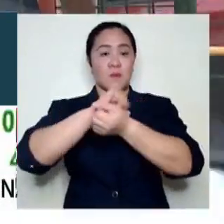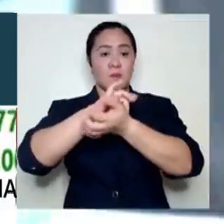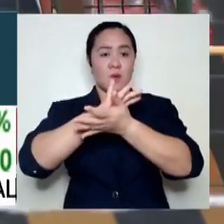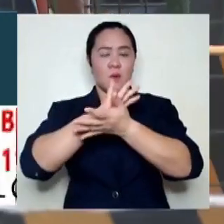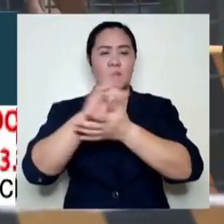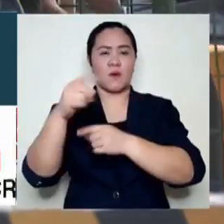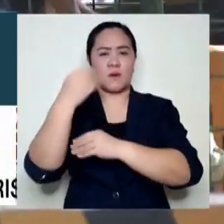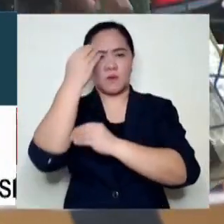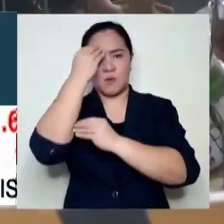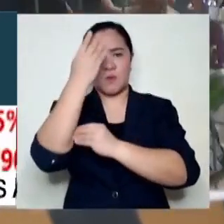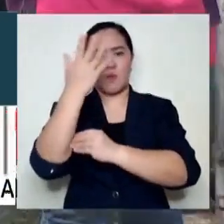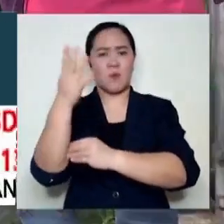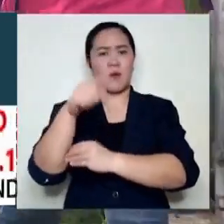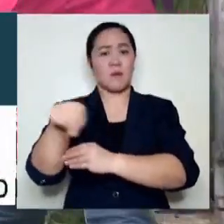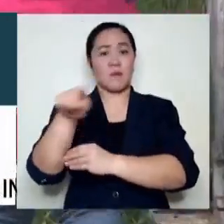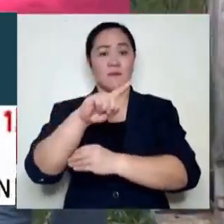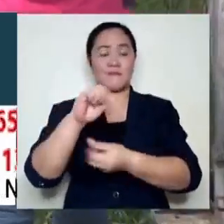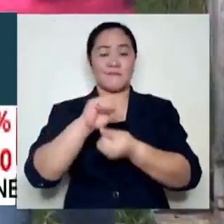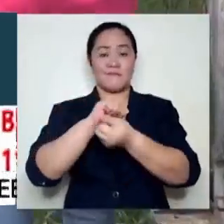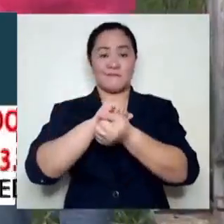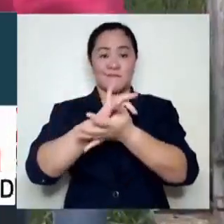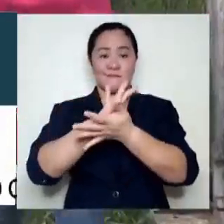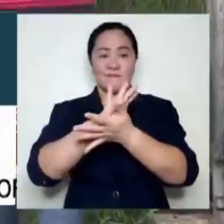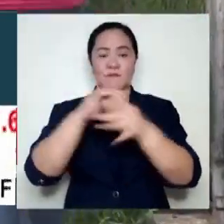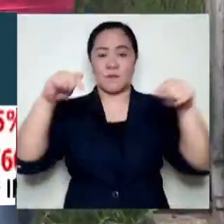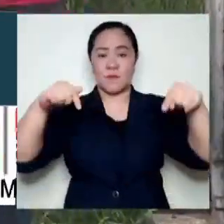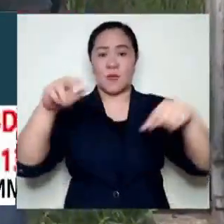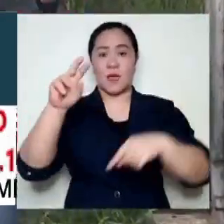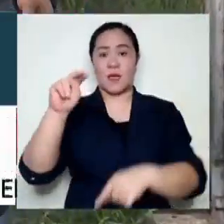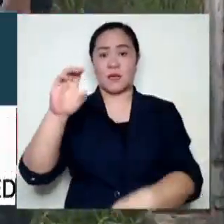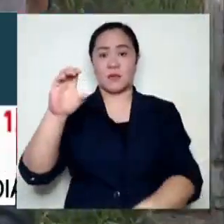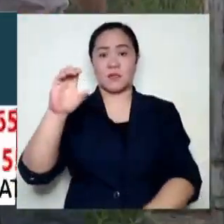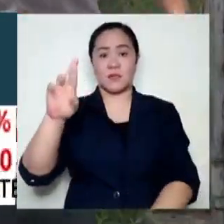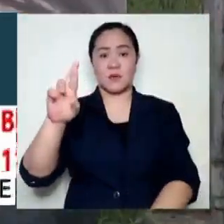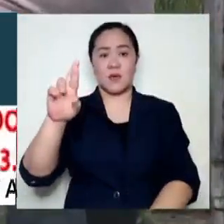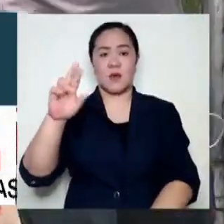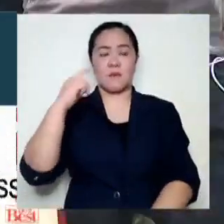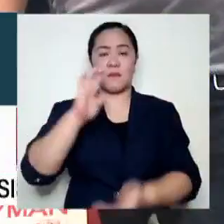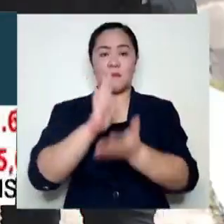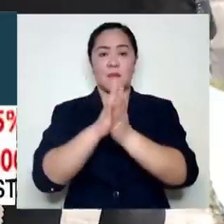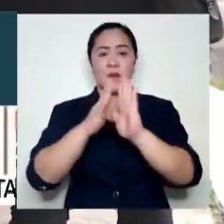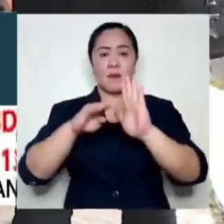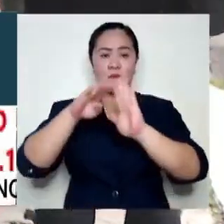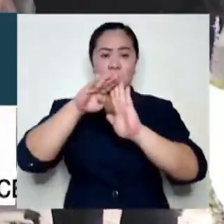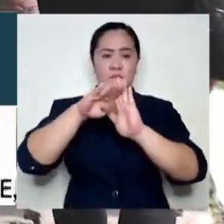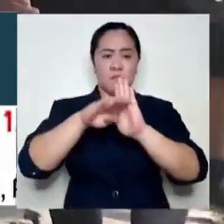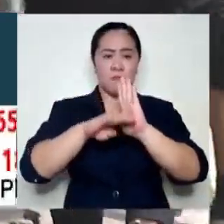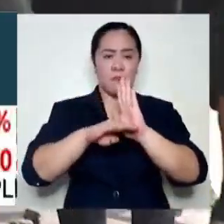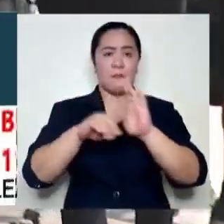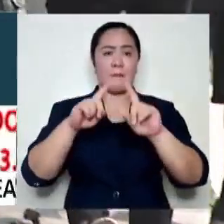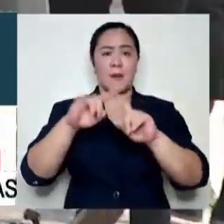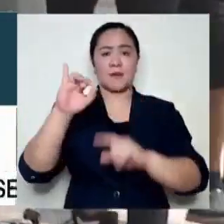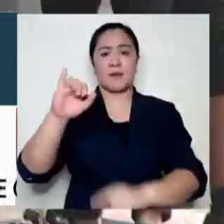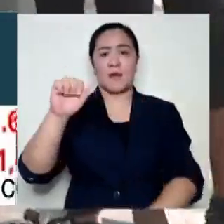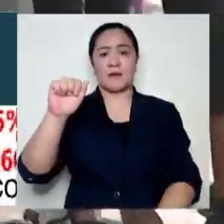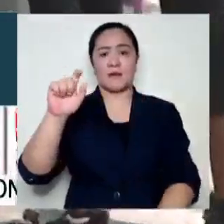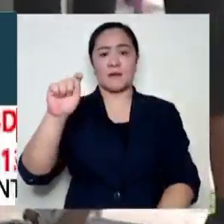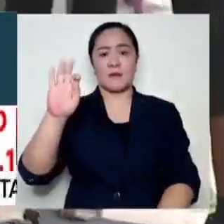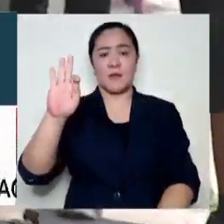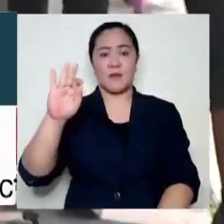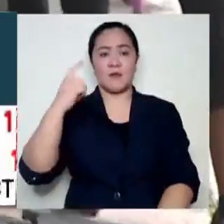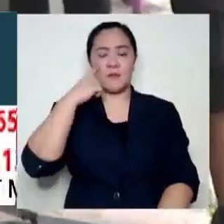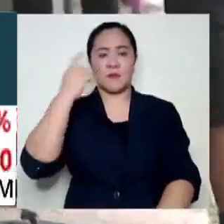while COVID-19 cases in the National Capital Region are decreasing, the interagency task force is still assessing